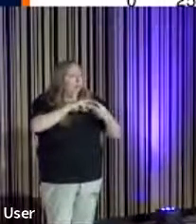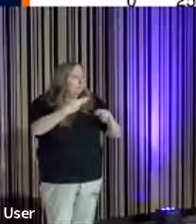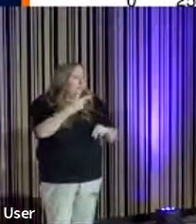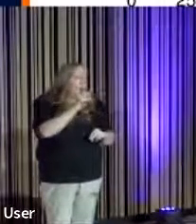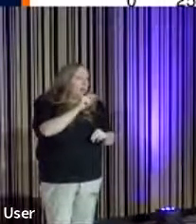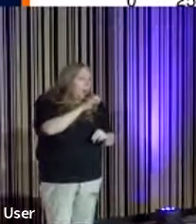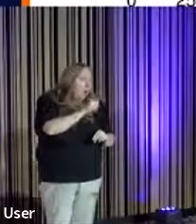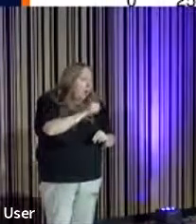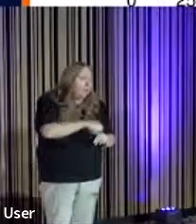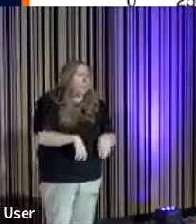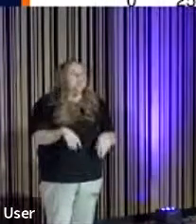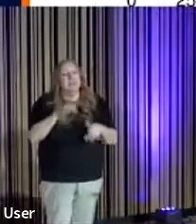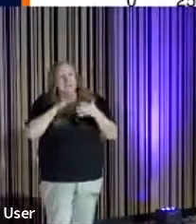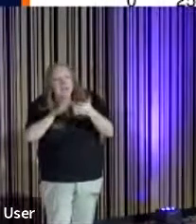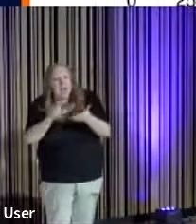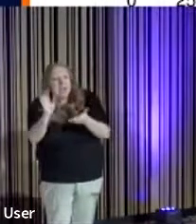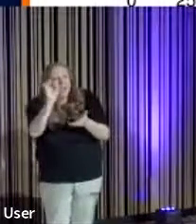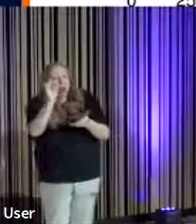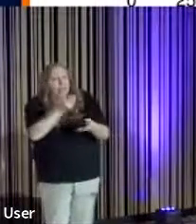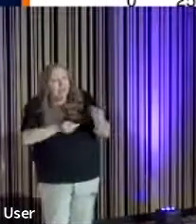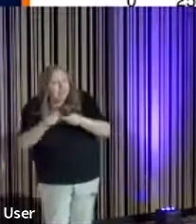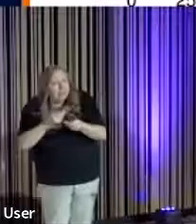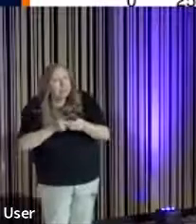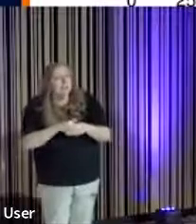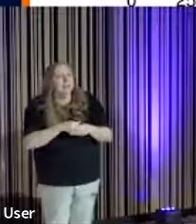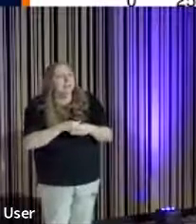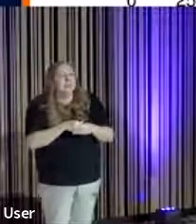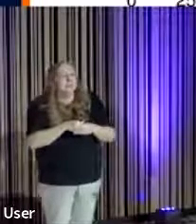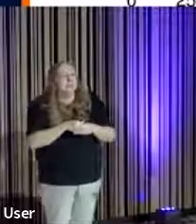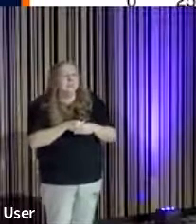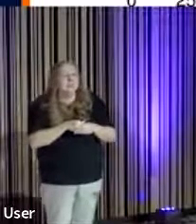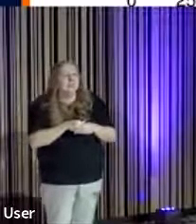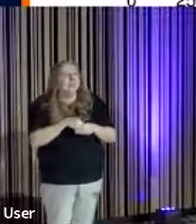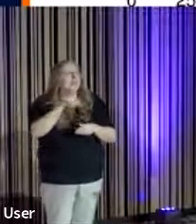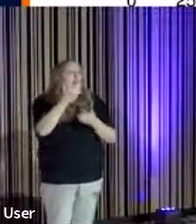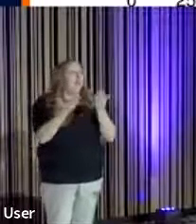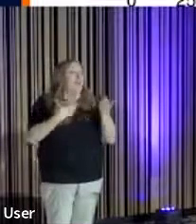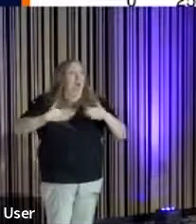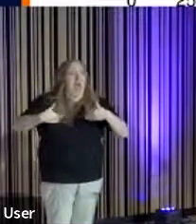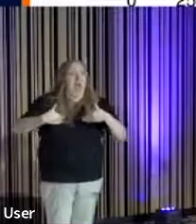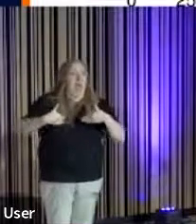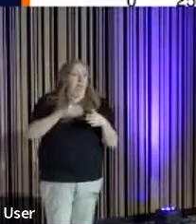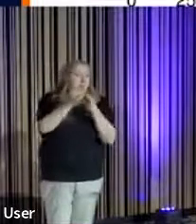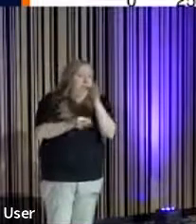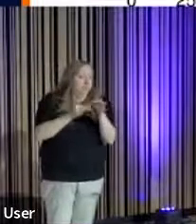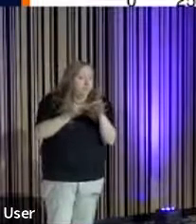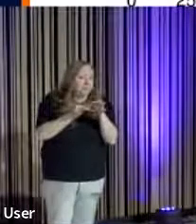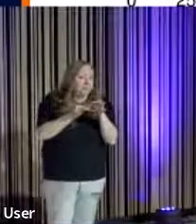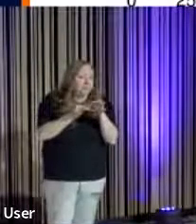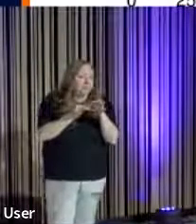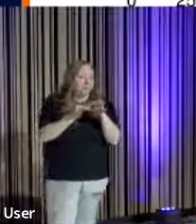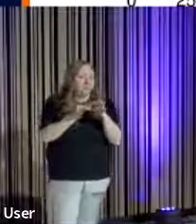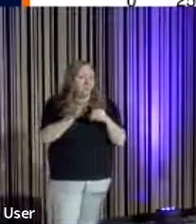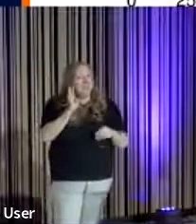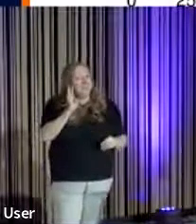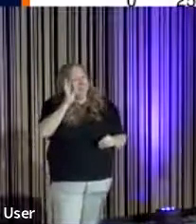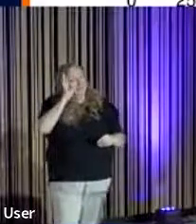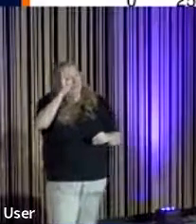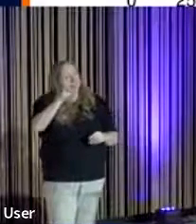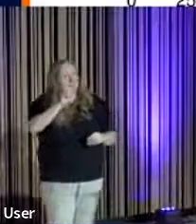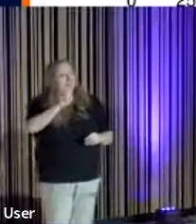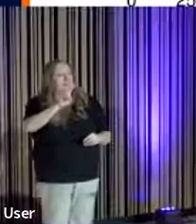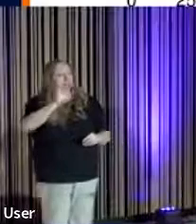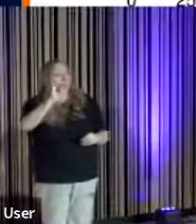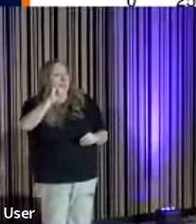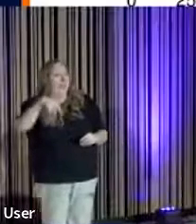carbon flux. The other thing I didn't tell you about being able to answer this question is we can come up with these VIPs.